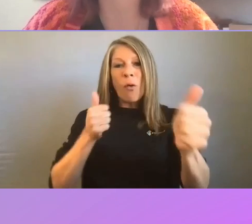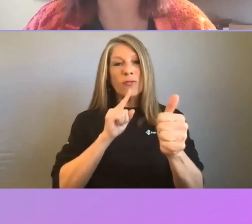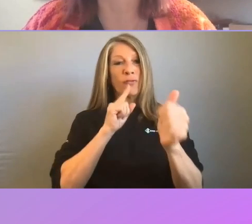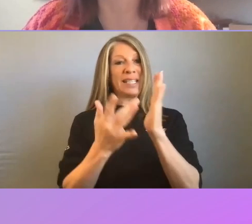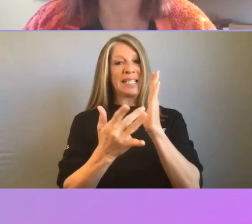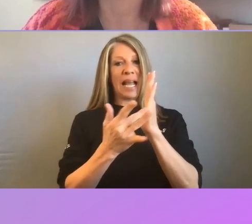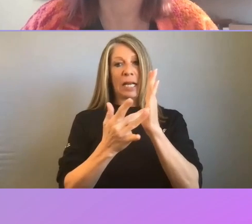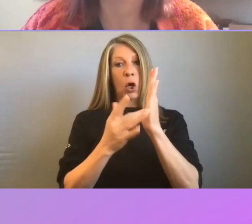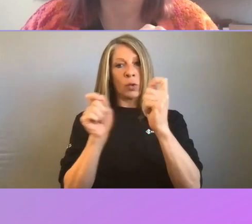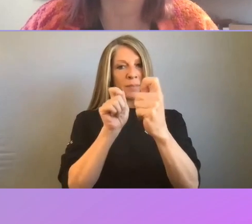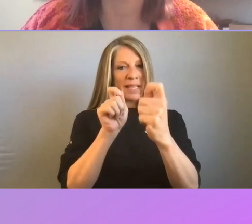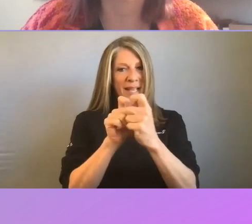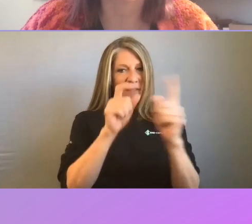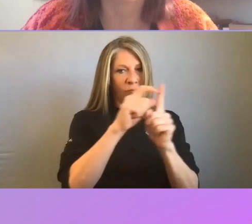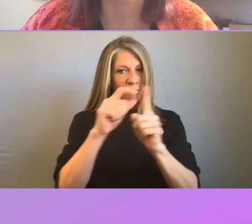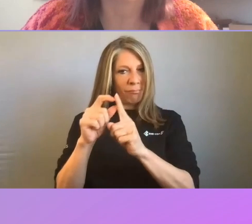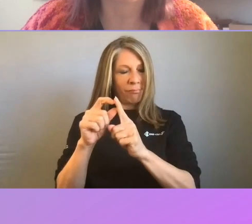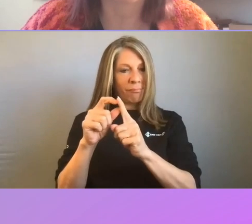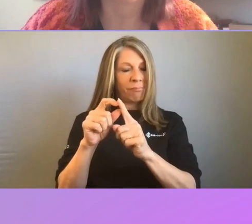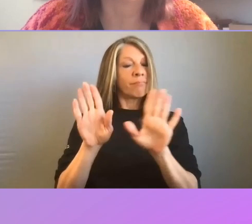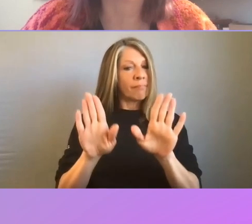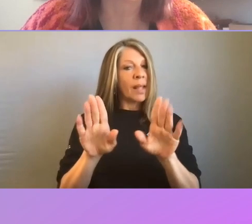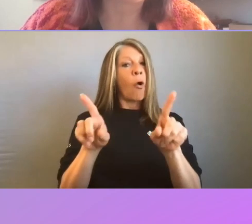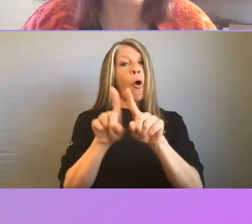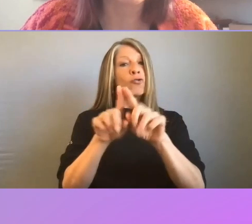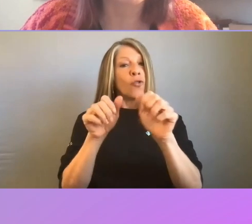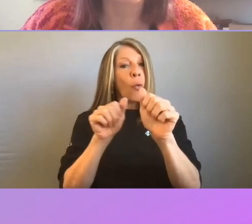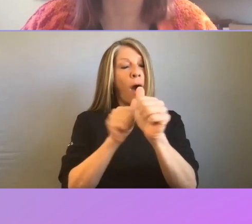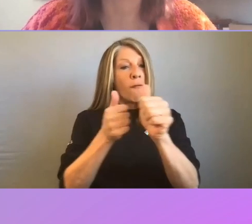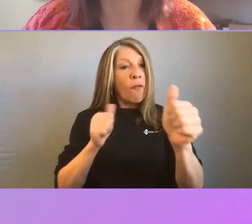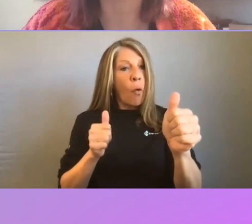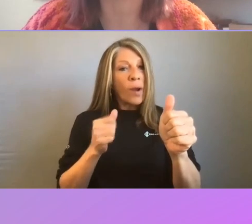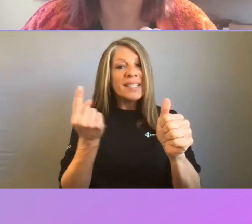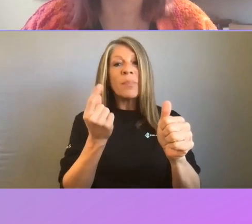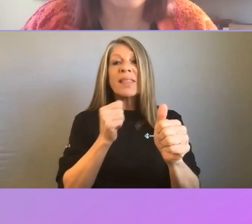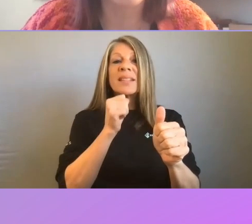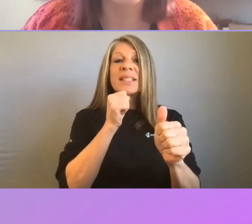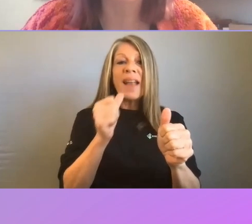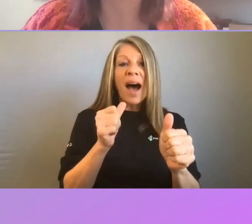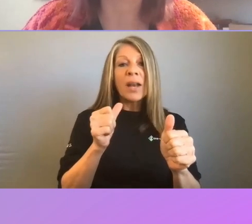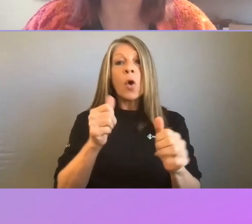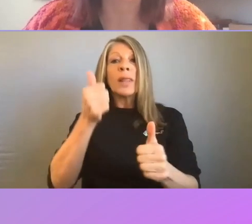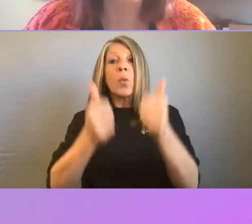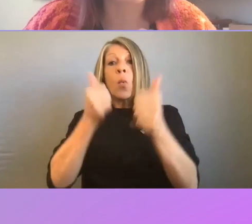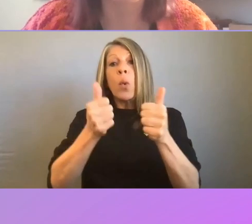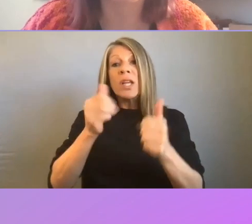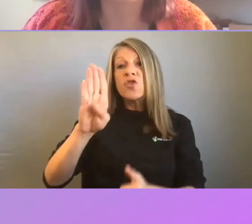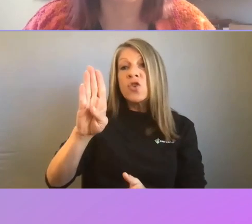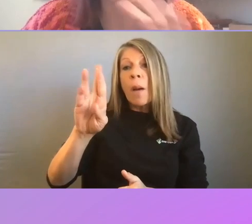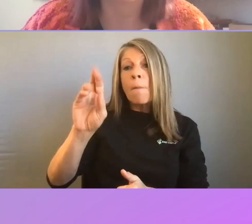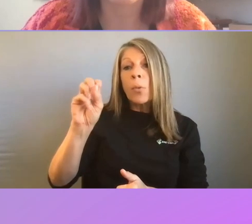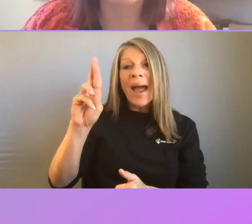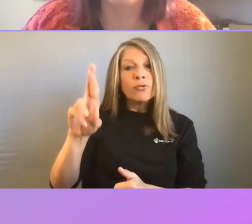technical specifics. I would also avoid something that's not evergreen, like which browsers, for example, because we're